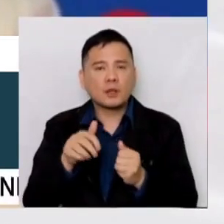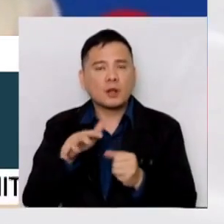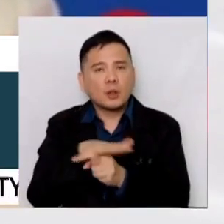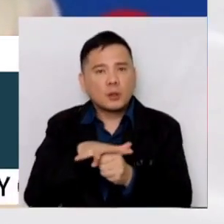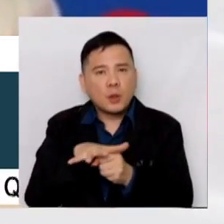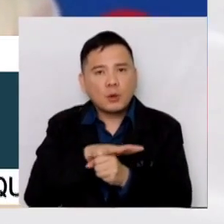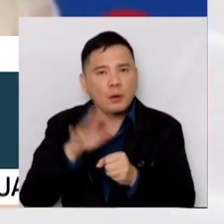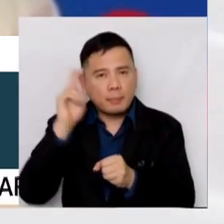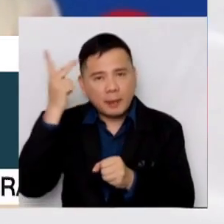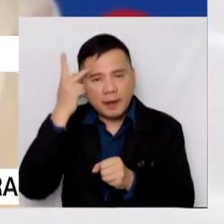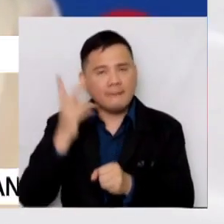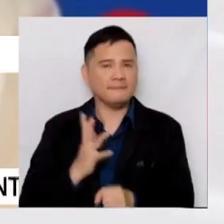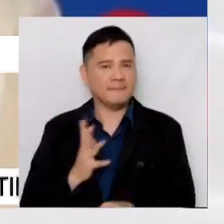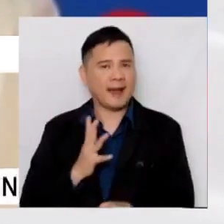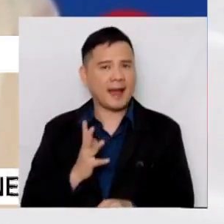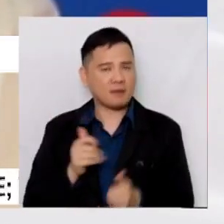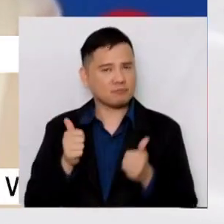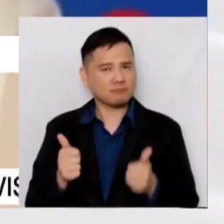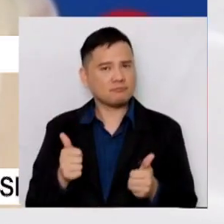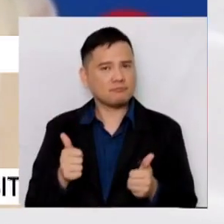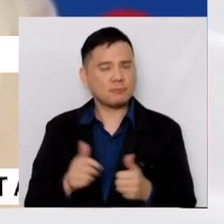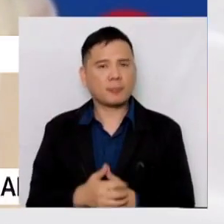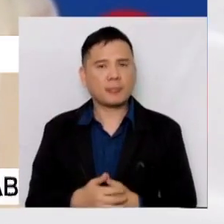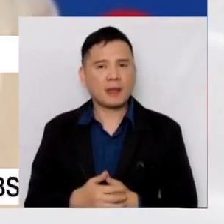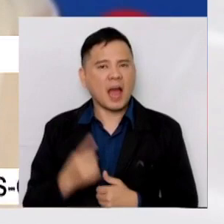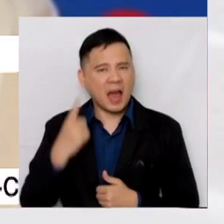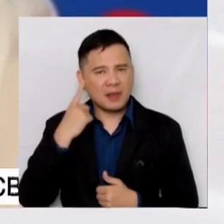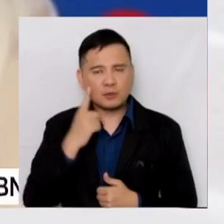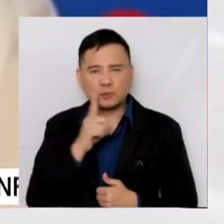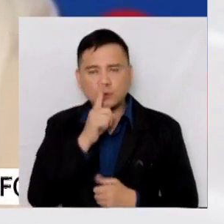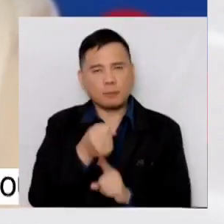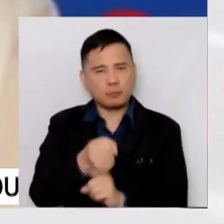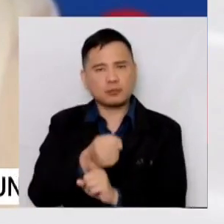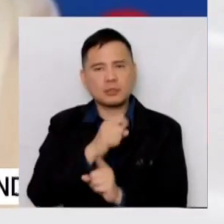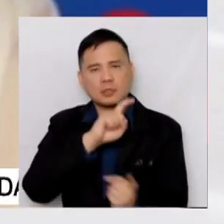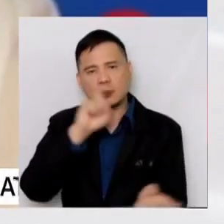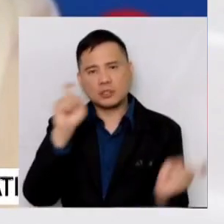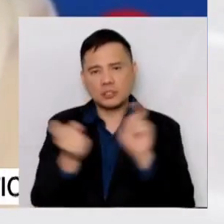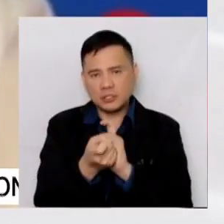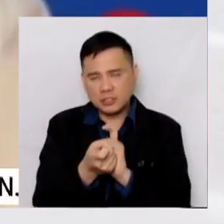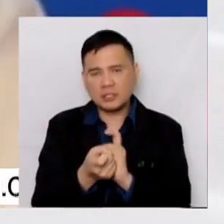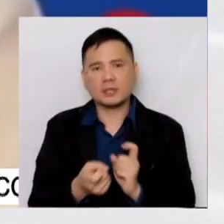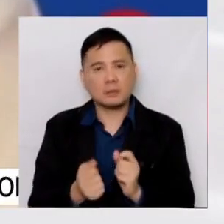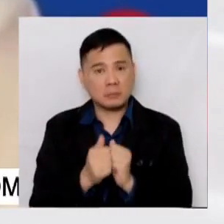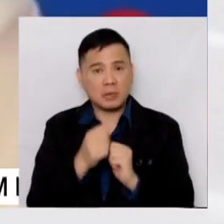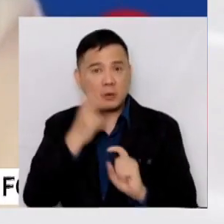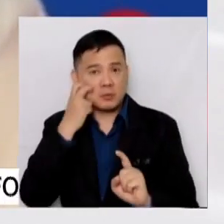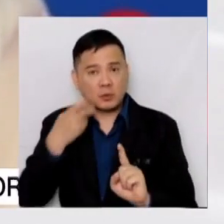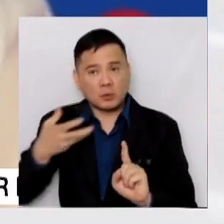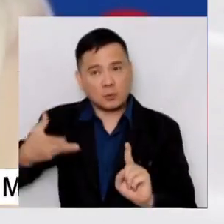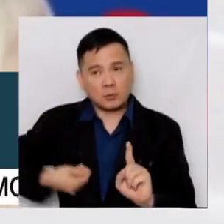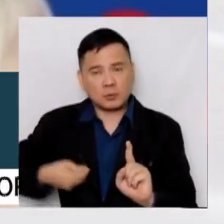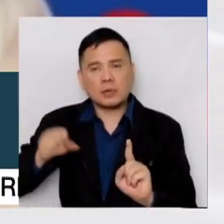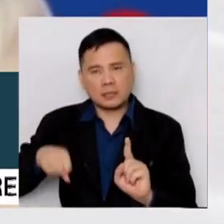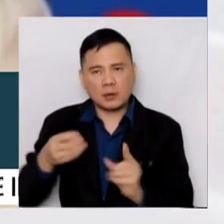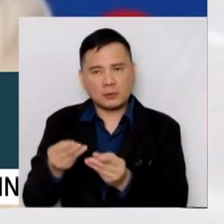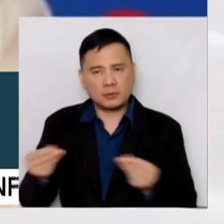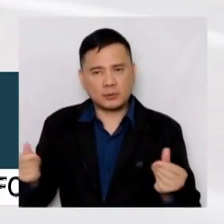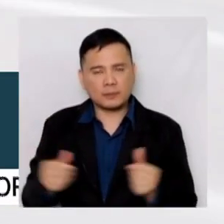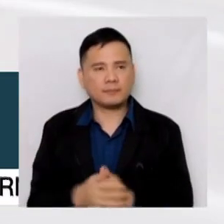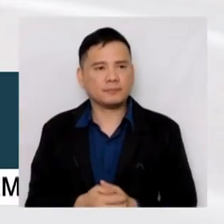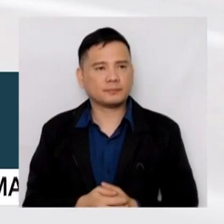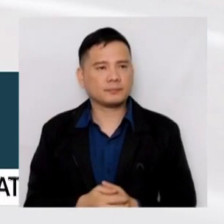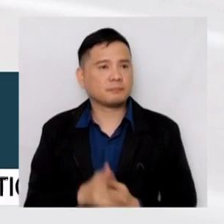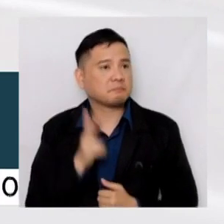engage in local politics, I think we can substantially change or make headway into addressing crime and corruption. President Duterte promised to